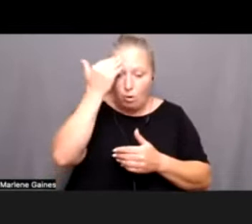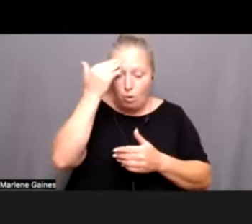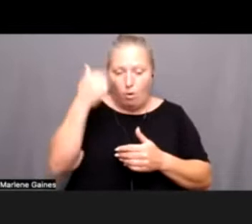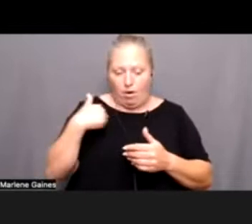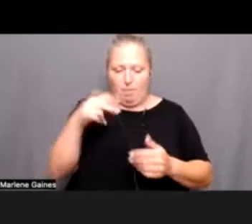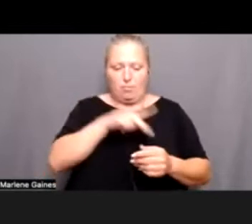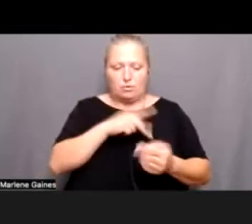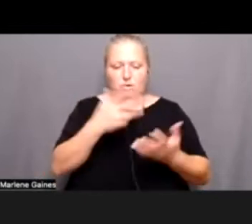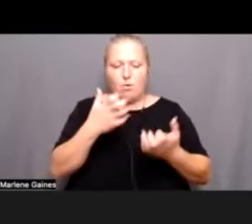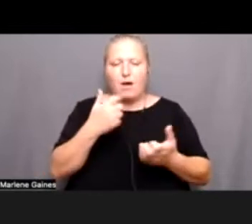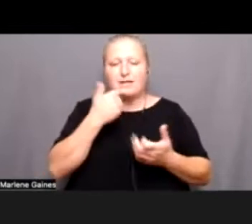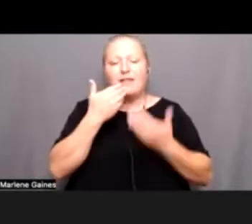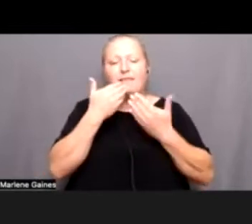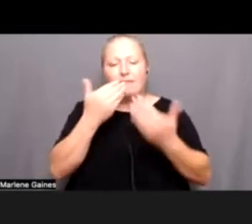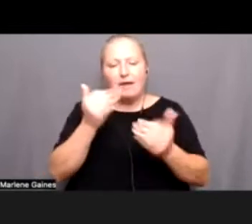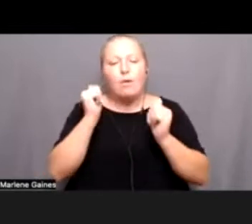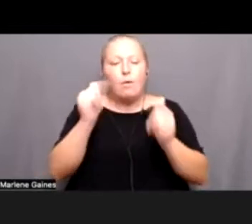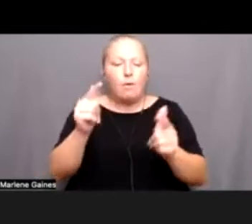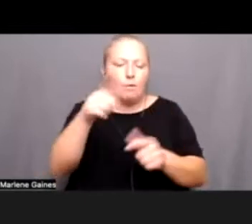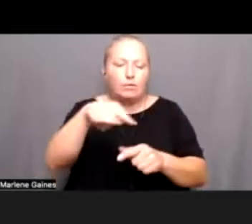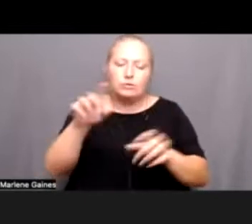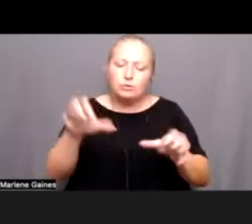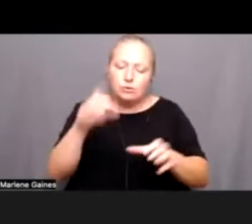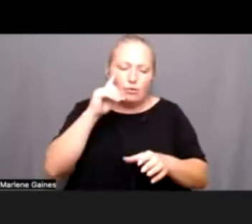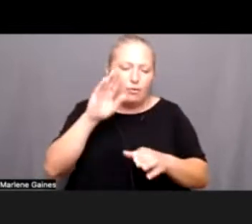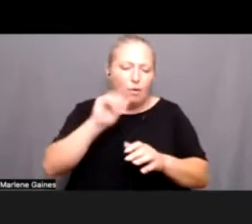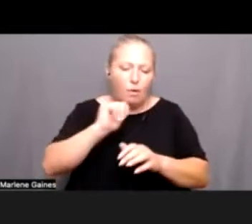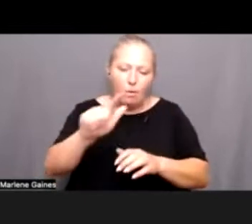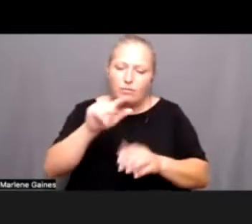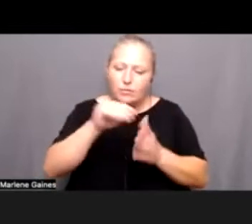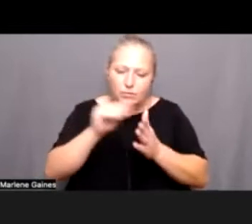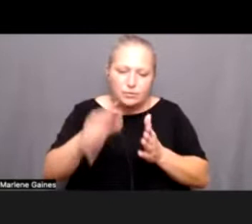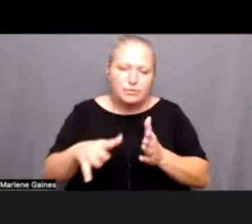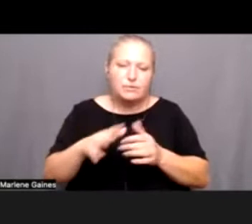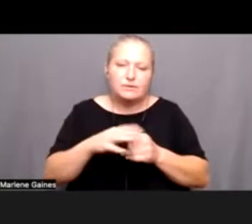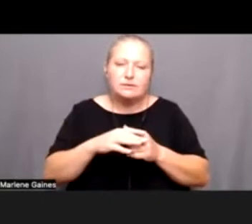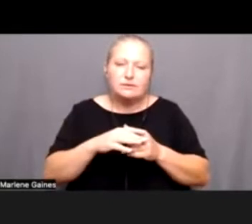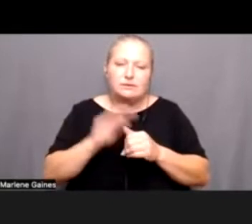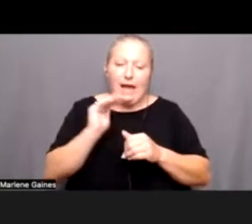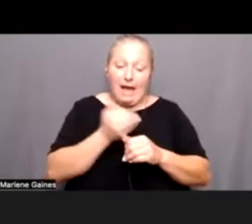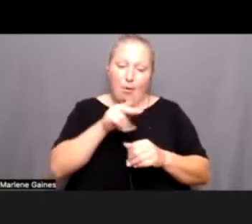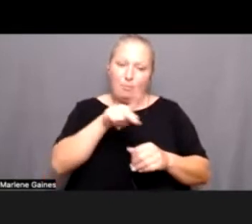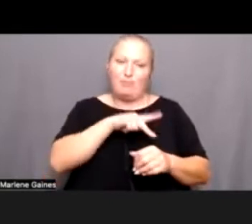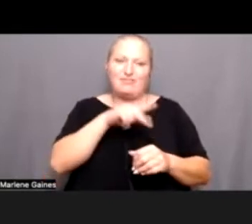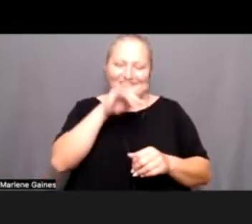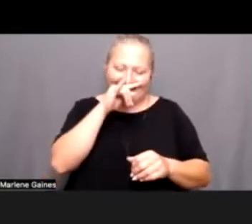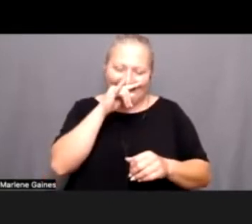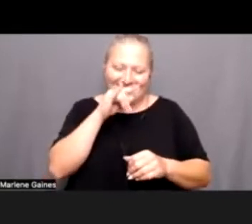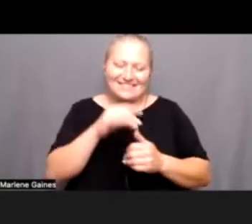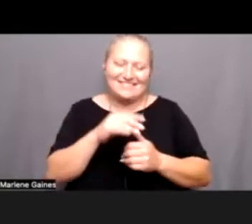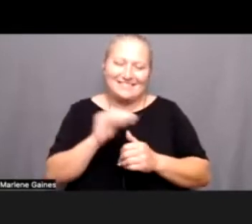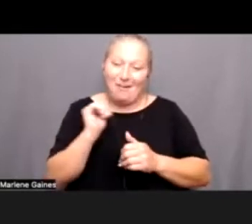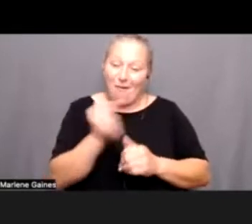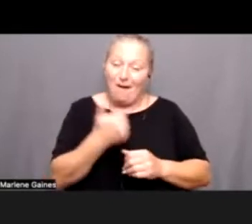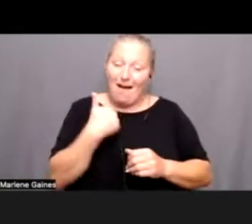send out a thank you for all that you do for all of our students. You know, our own personal kids, because I know